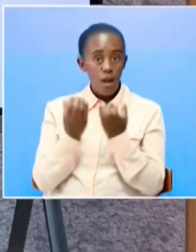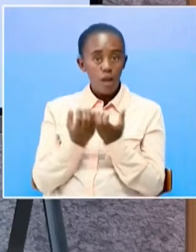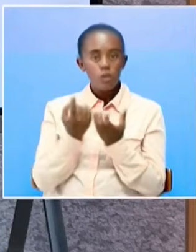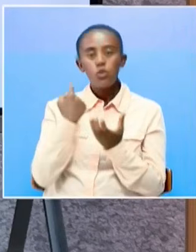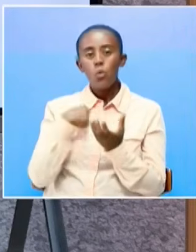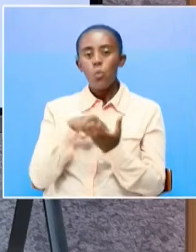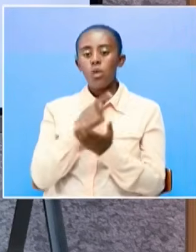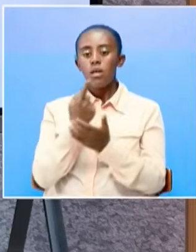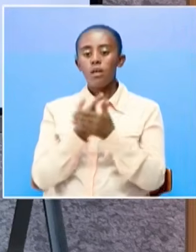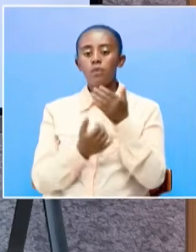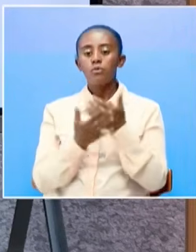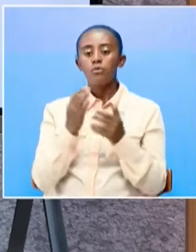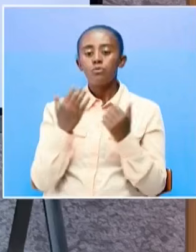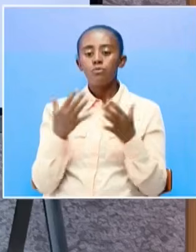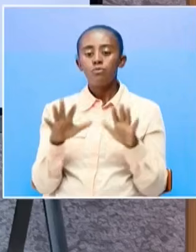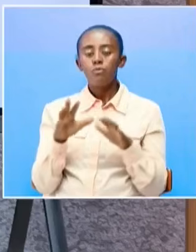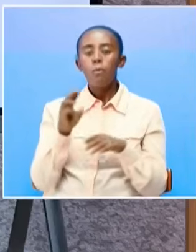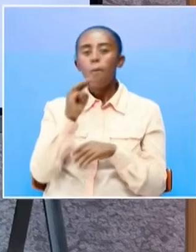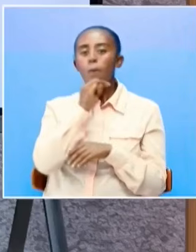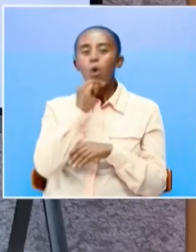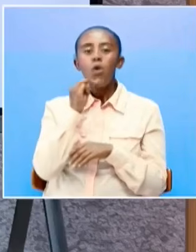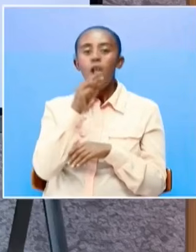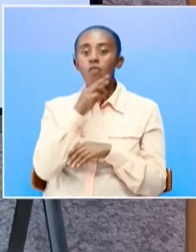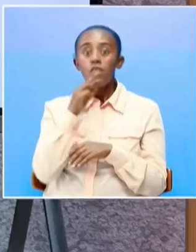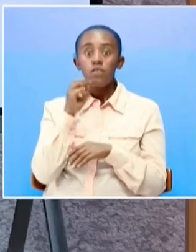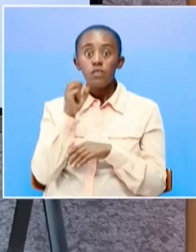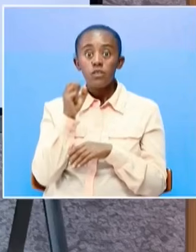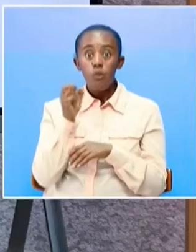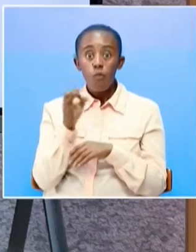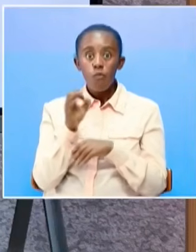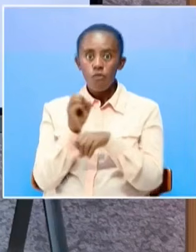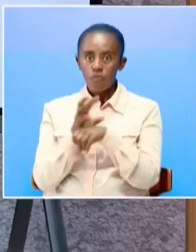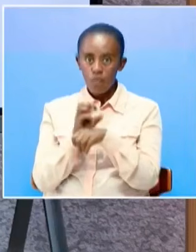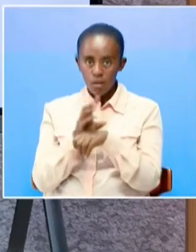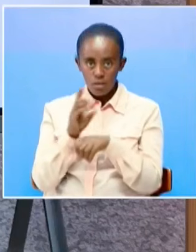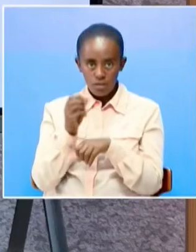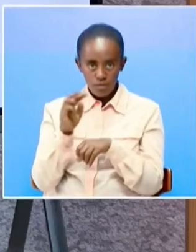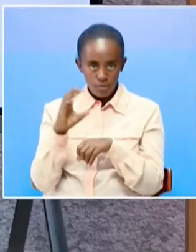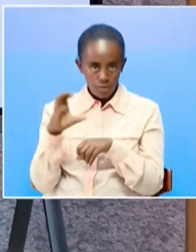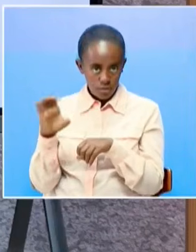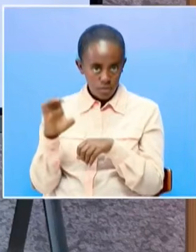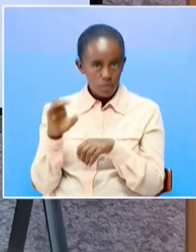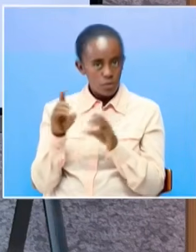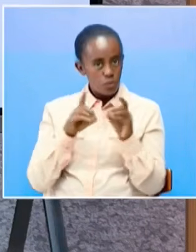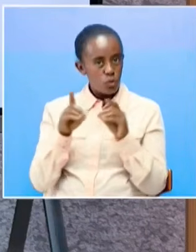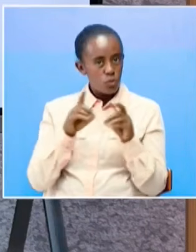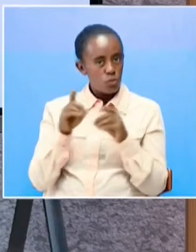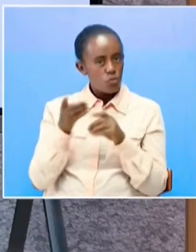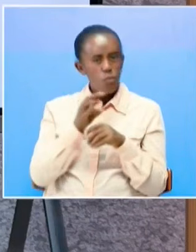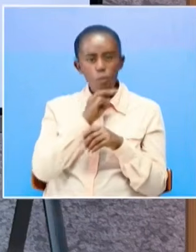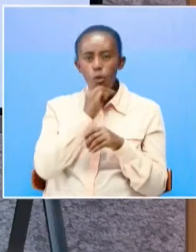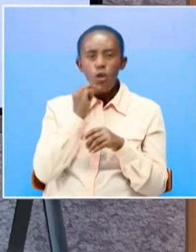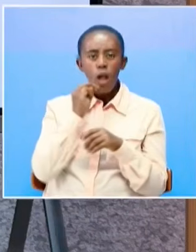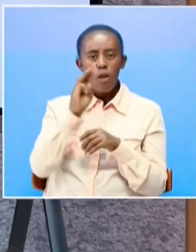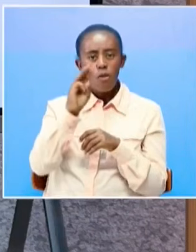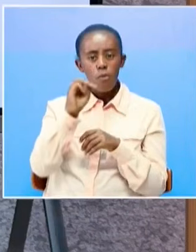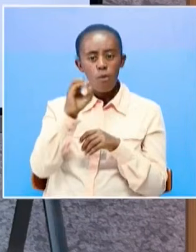about modal verbs of advice. Students, do you know what modal verbs